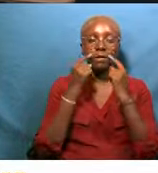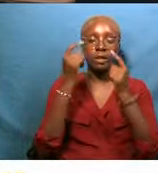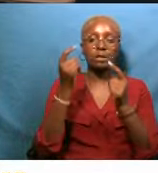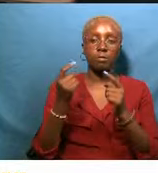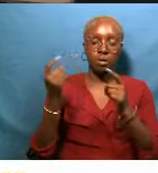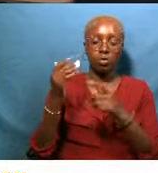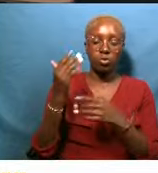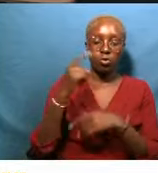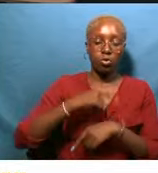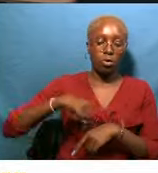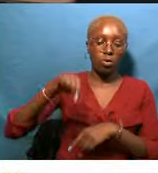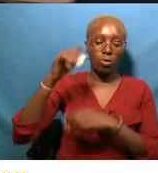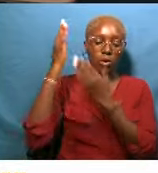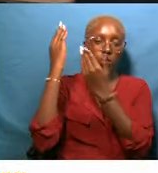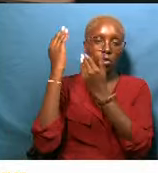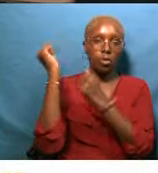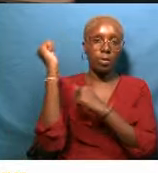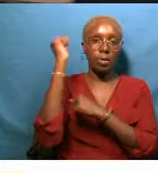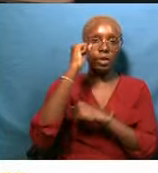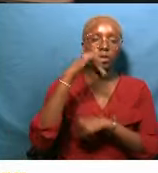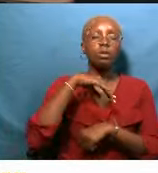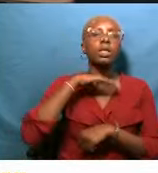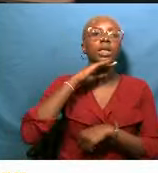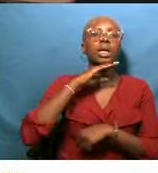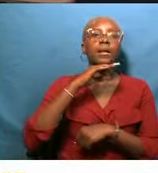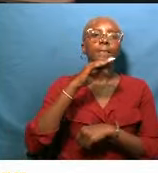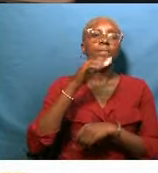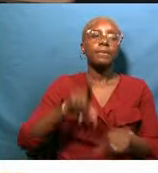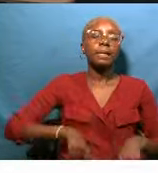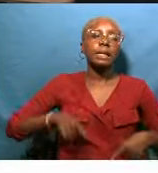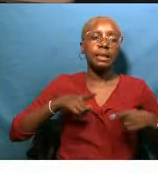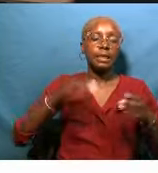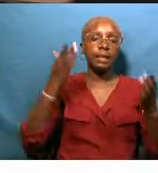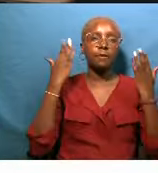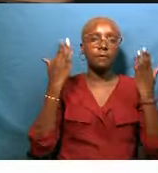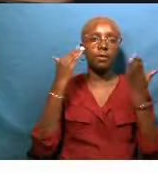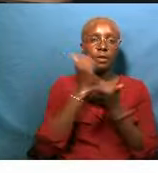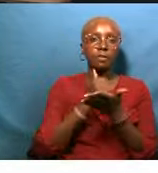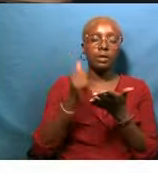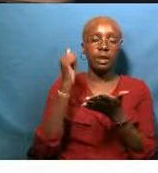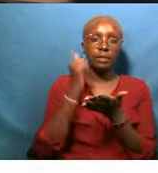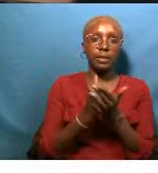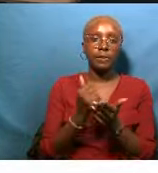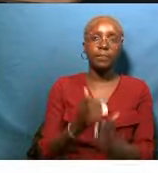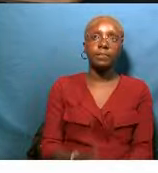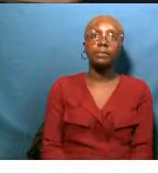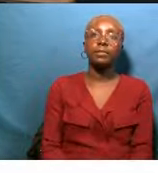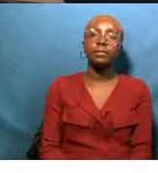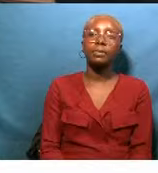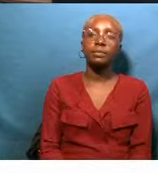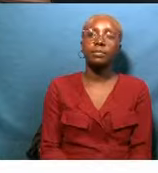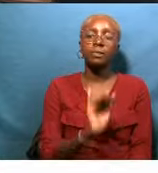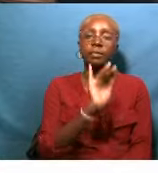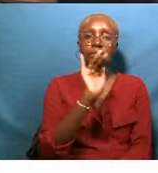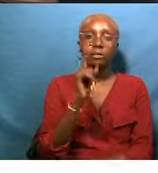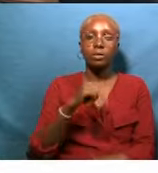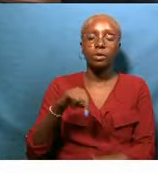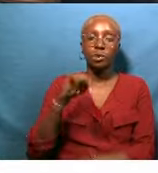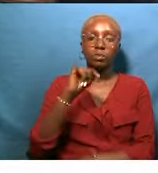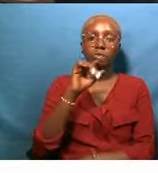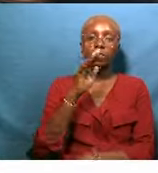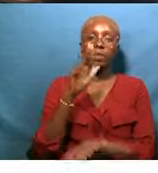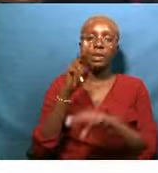the resurrection and the life of the world to come. I request that we sit or